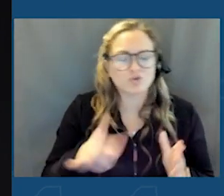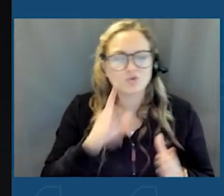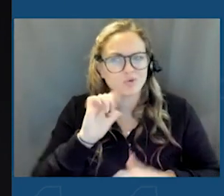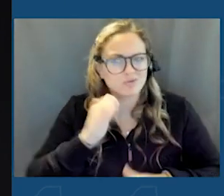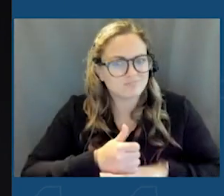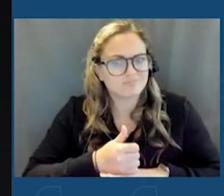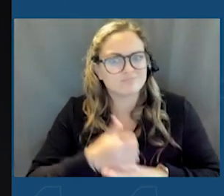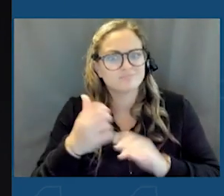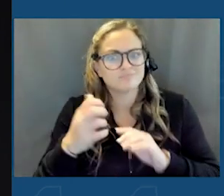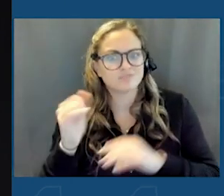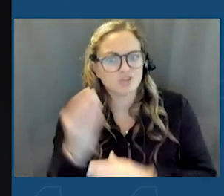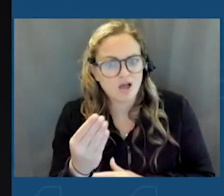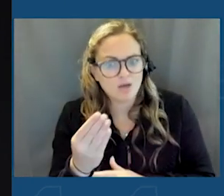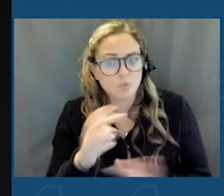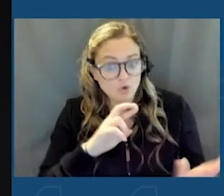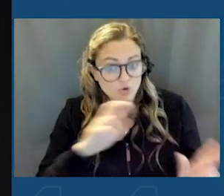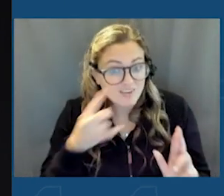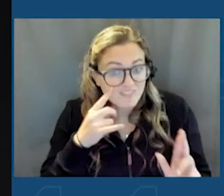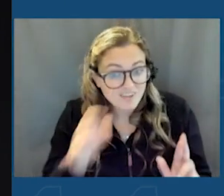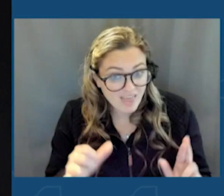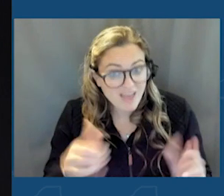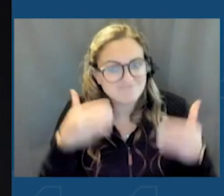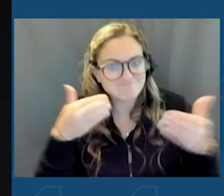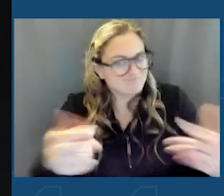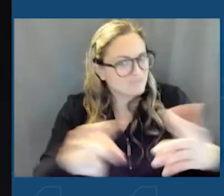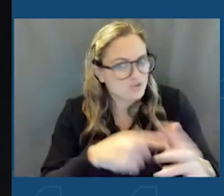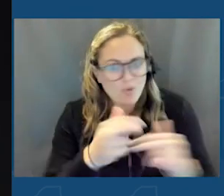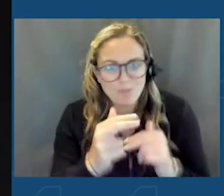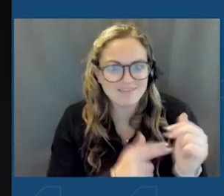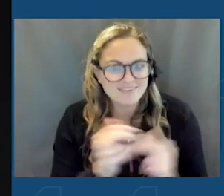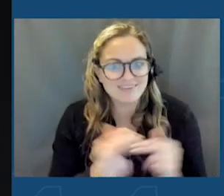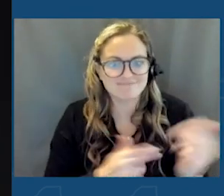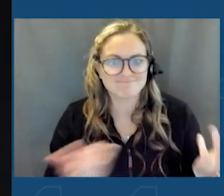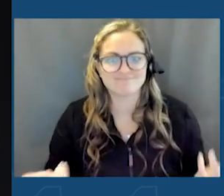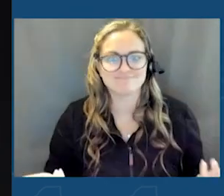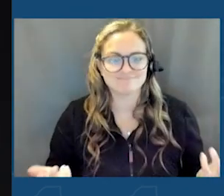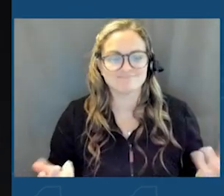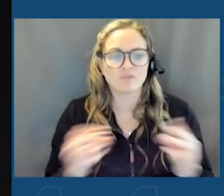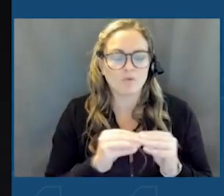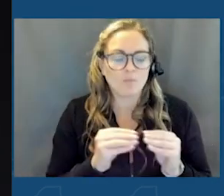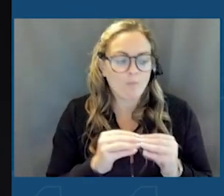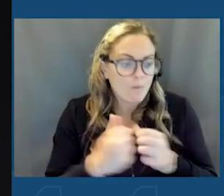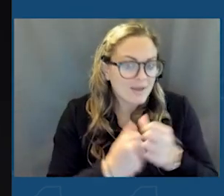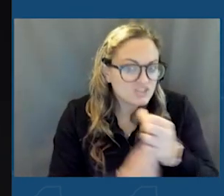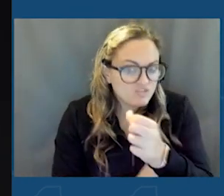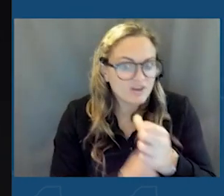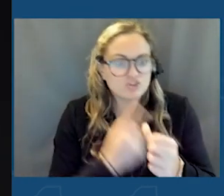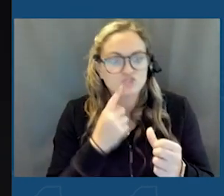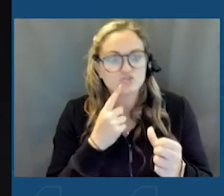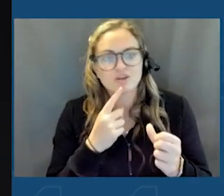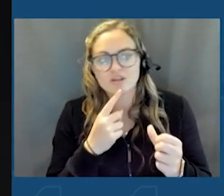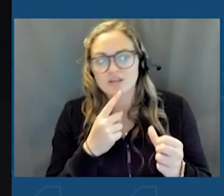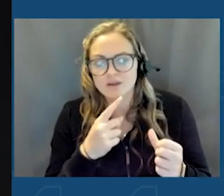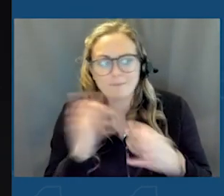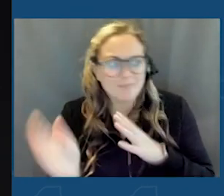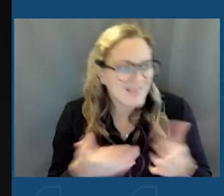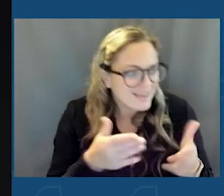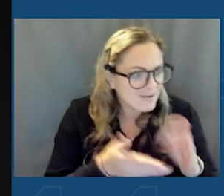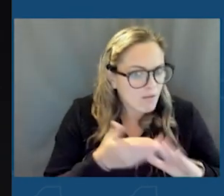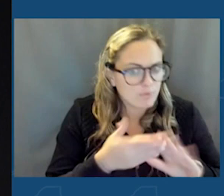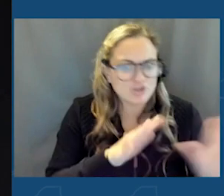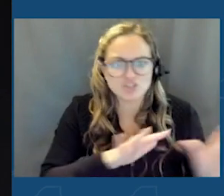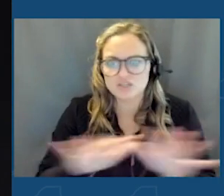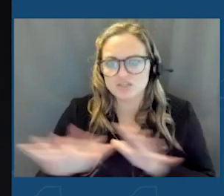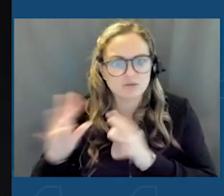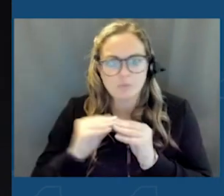mean, you ready for this? Let's start building. Let's engineer more manufacturing, engineering, construction, plant operations, and so much more.